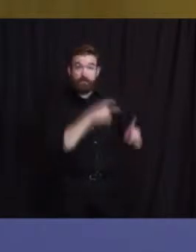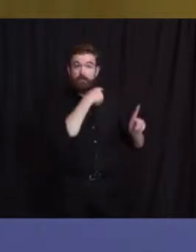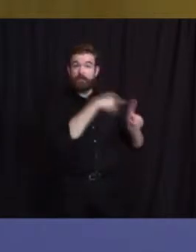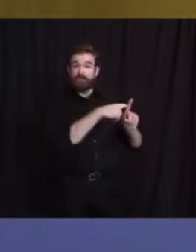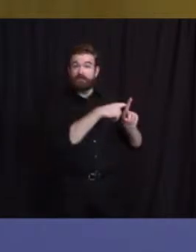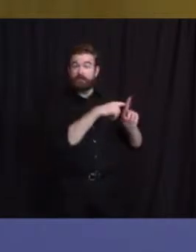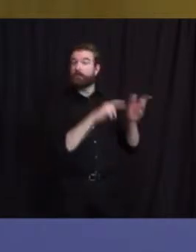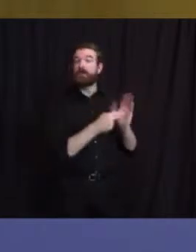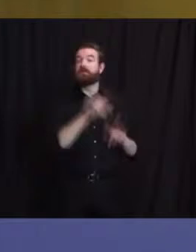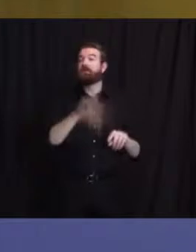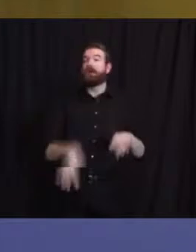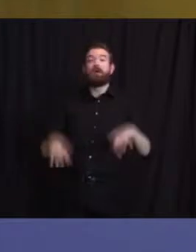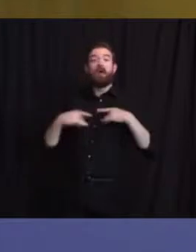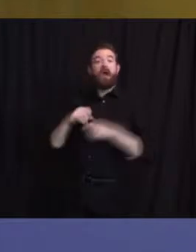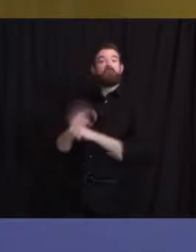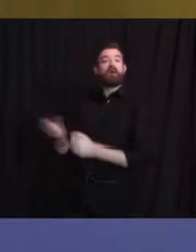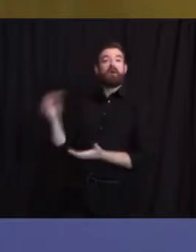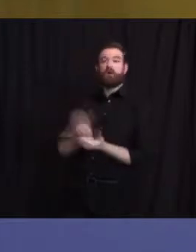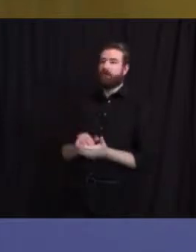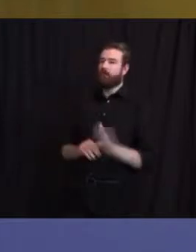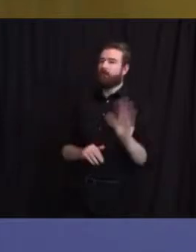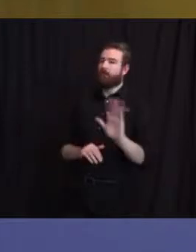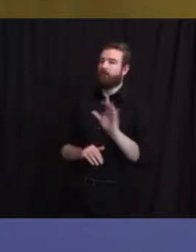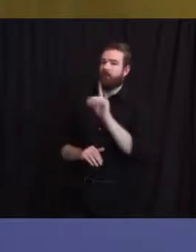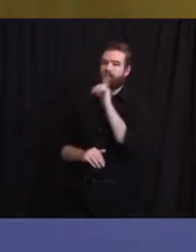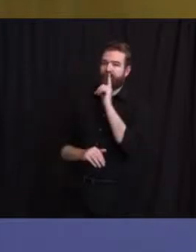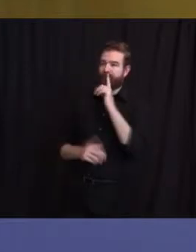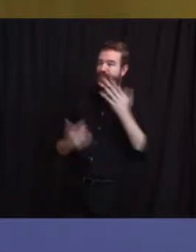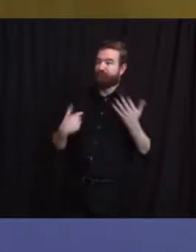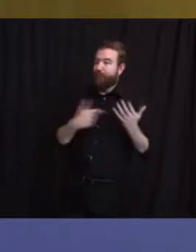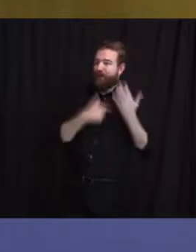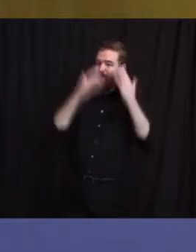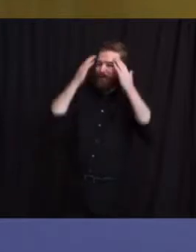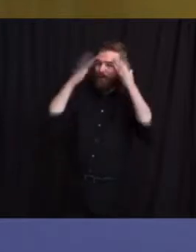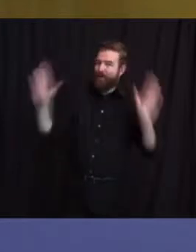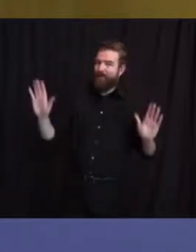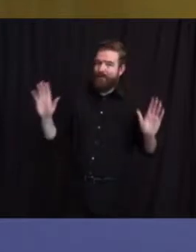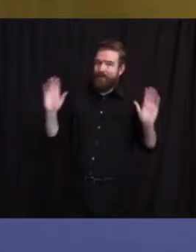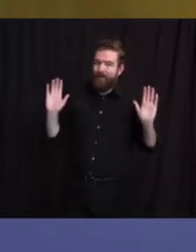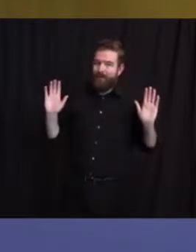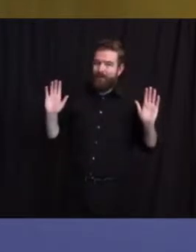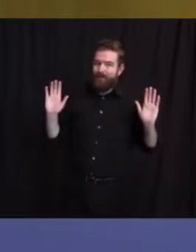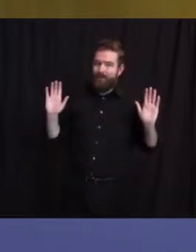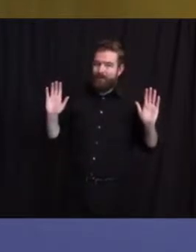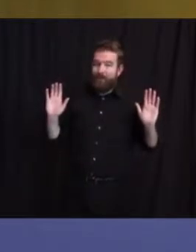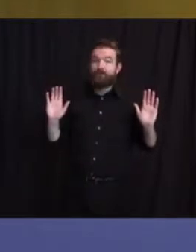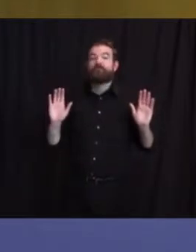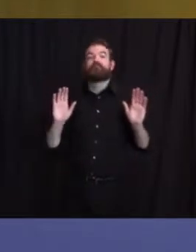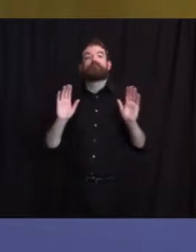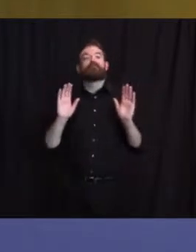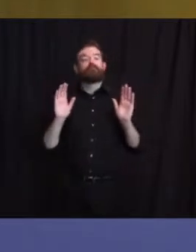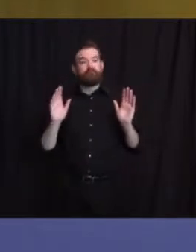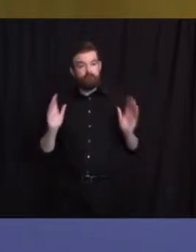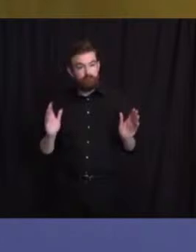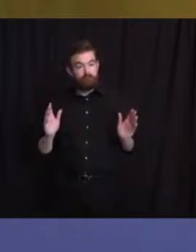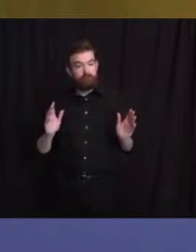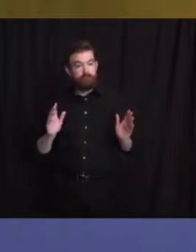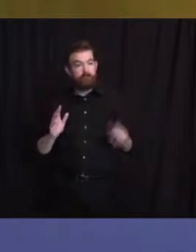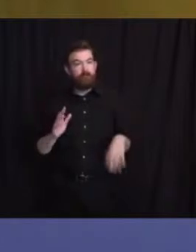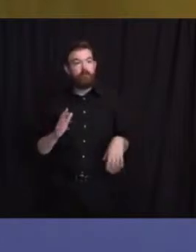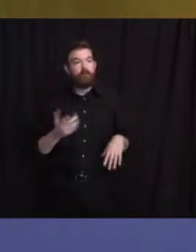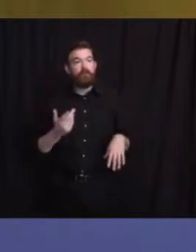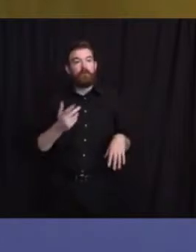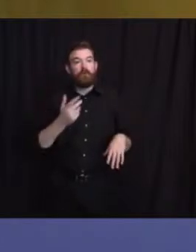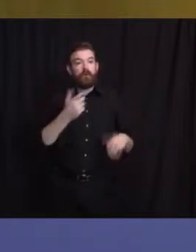past infection with COVID-19. It also cannot tell us if you currently have the virus. So I